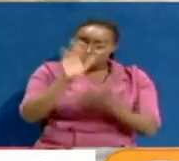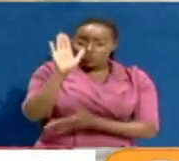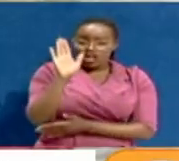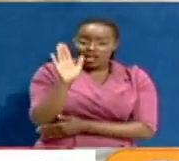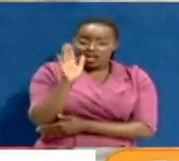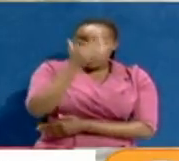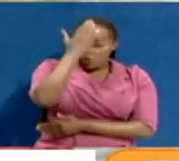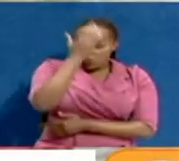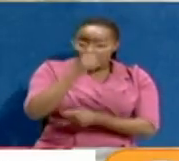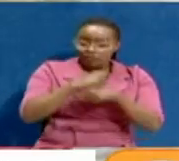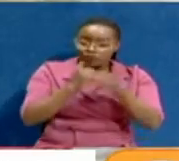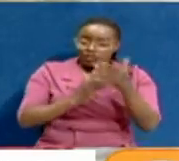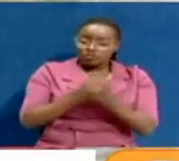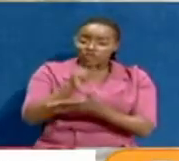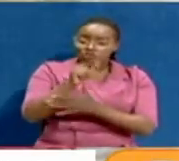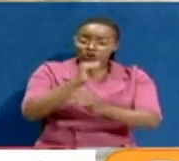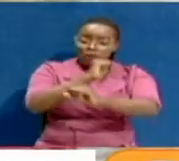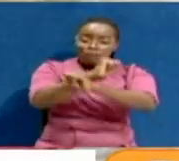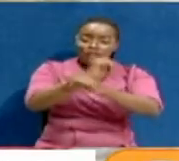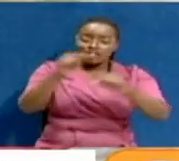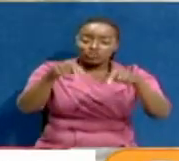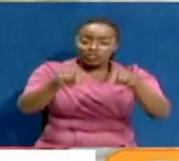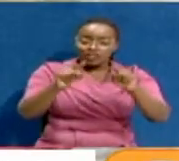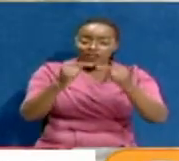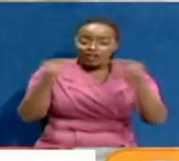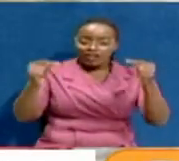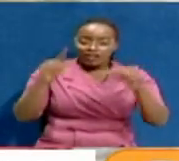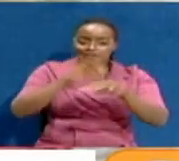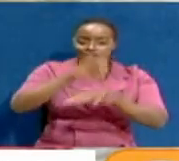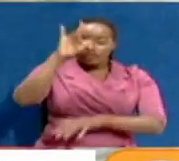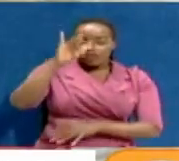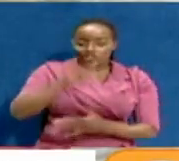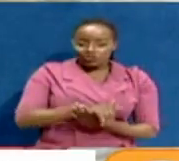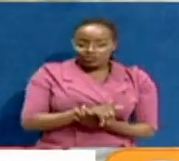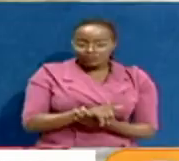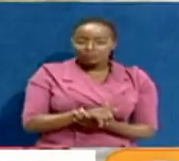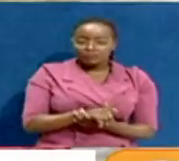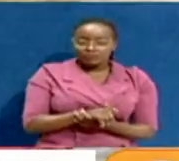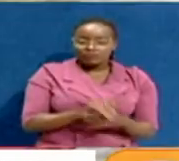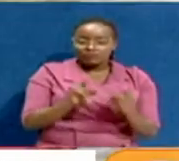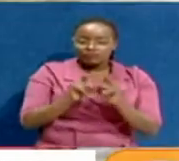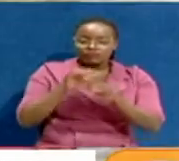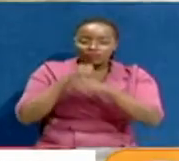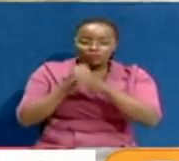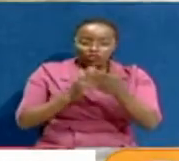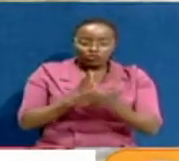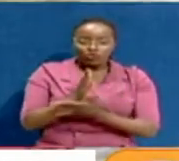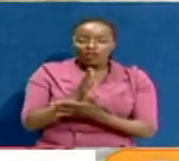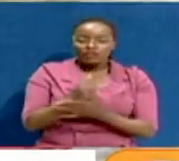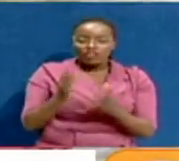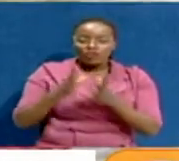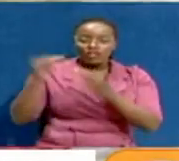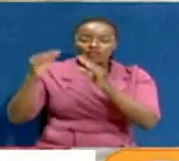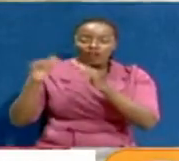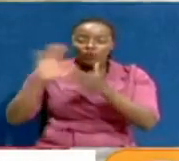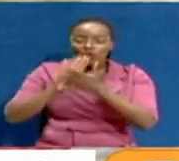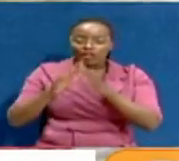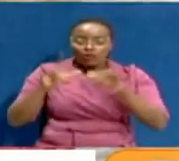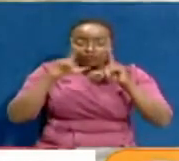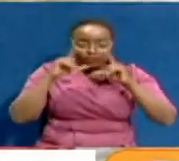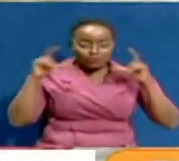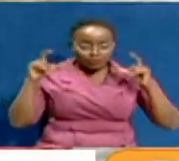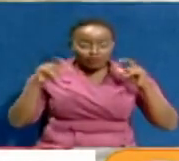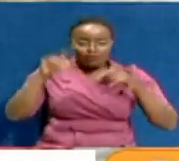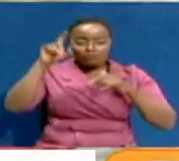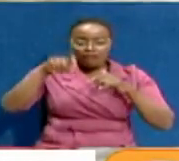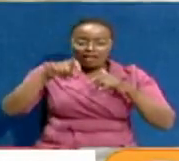precaution to ensure you prevent yourself from getting infected. So make sure you do not leave your house without your mask.